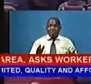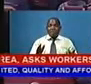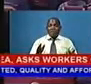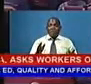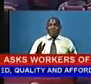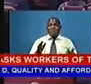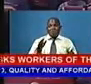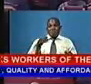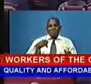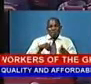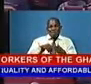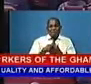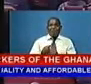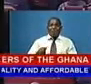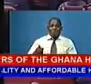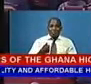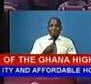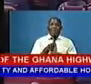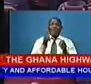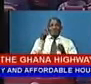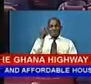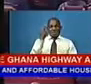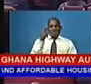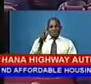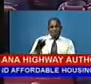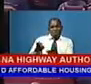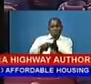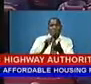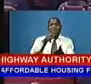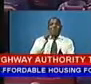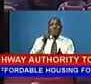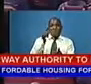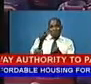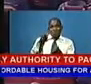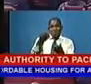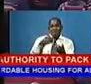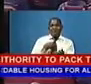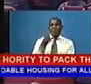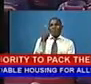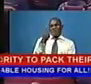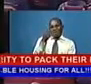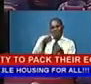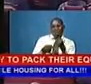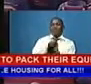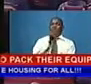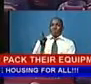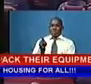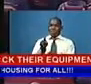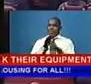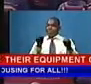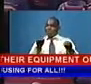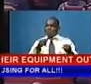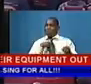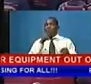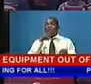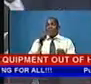following our understanding of what you did in your presence, you said you had just one last question. No, I didn't say I